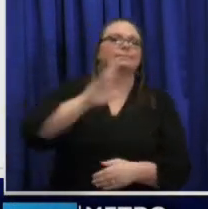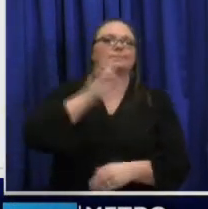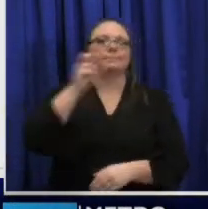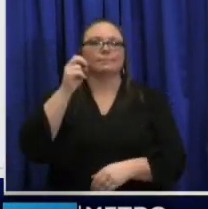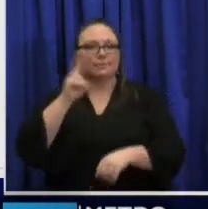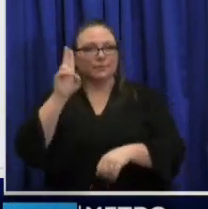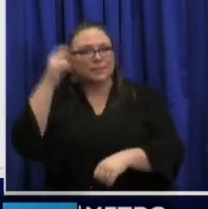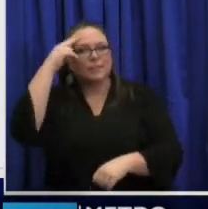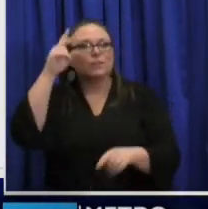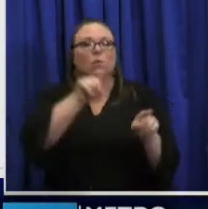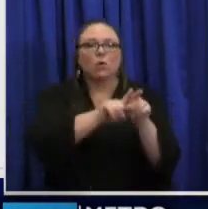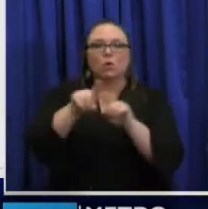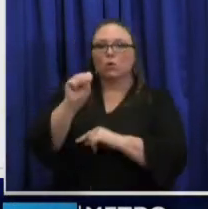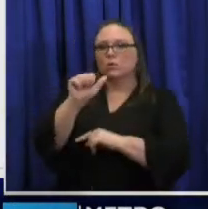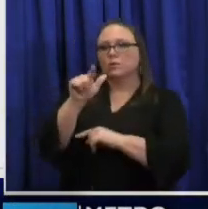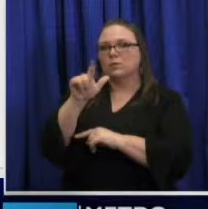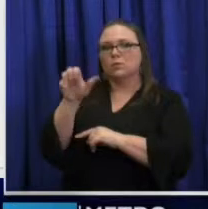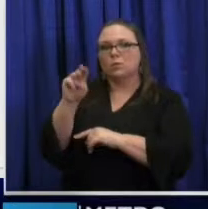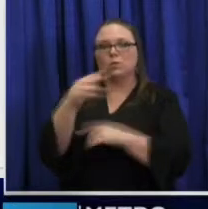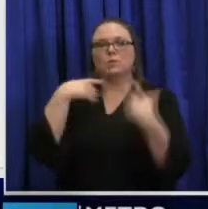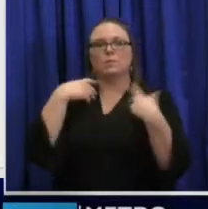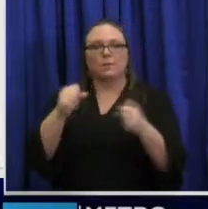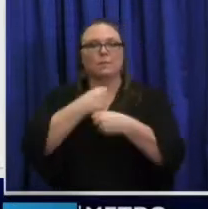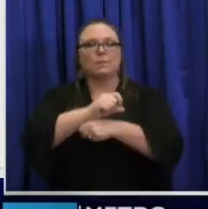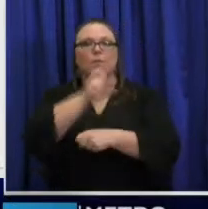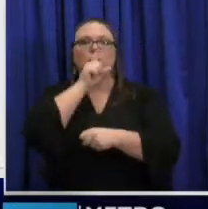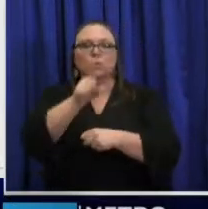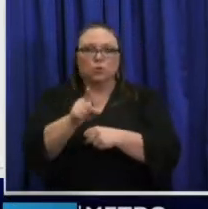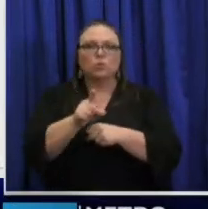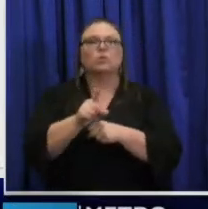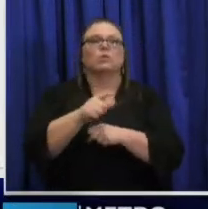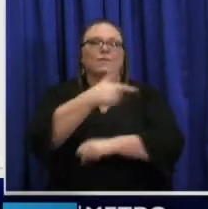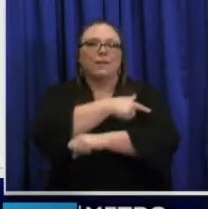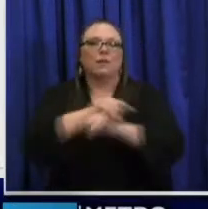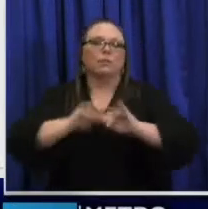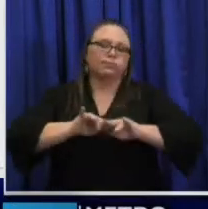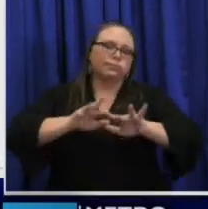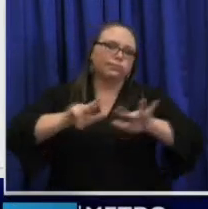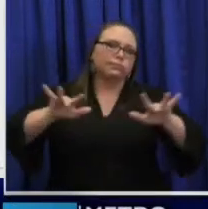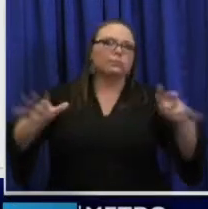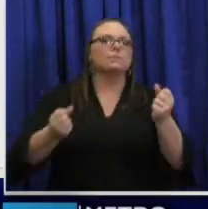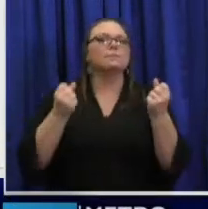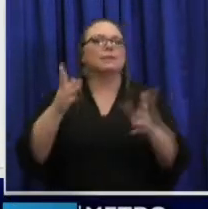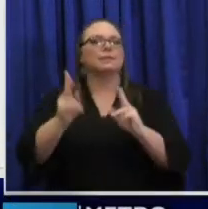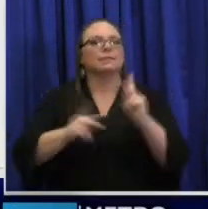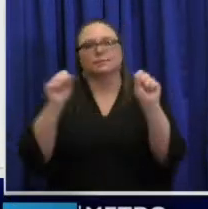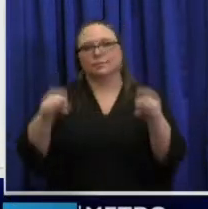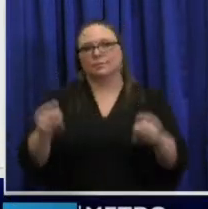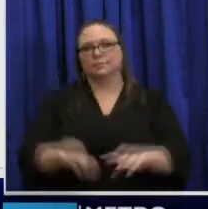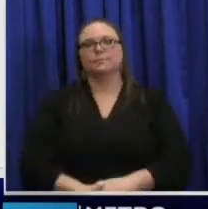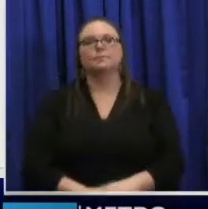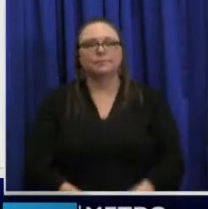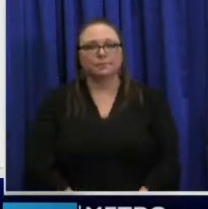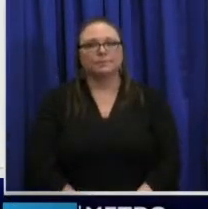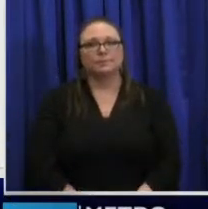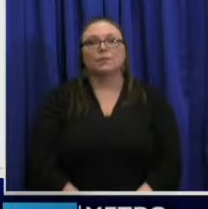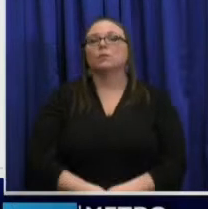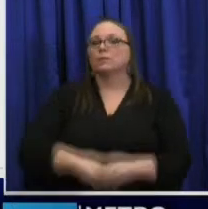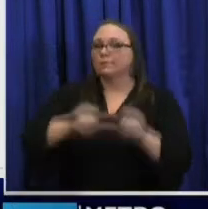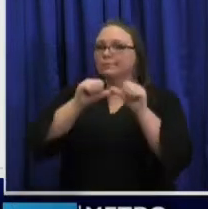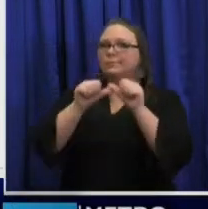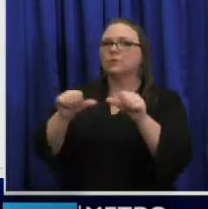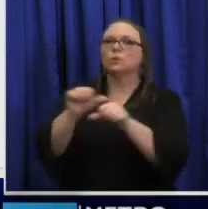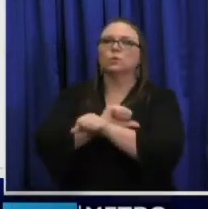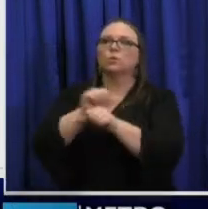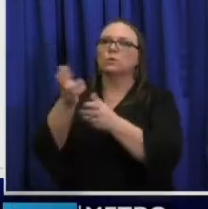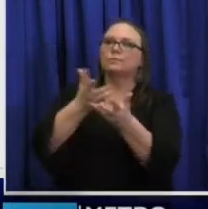as well as Siloam Health, to ensure that vaccines get to as much of our city as possible. We continue to work with the state on getting